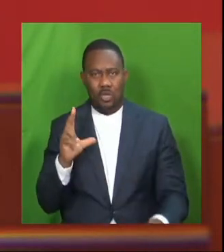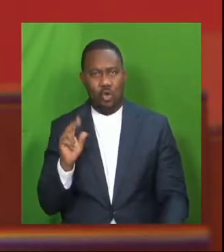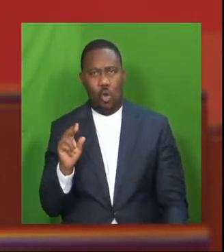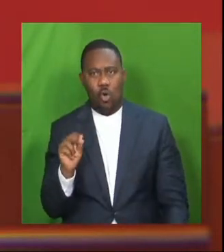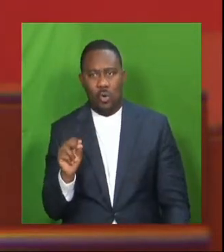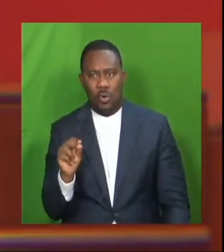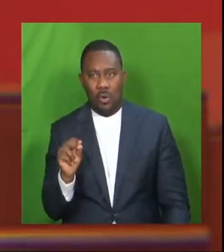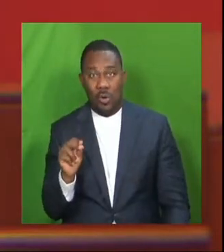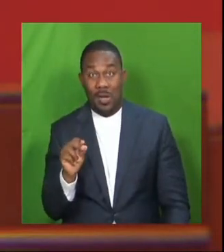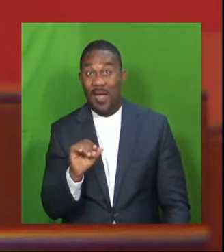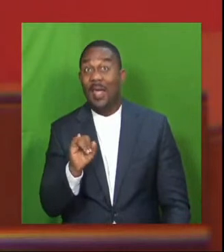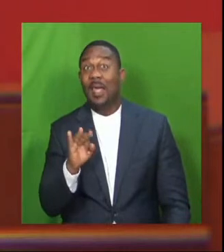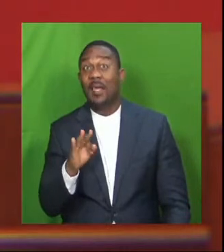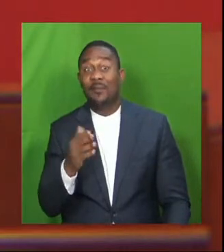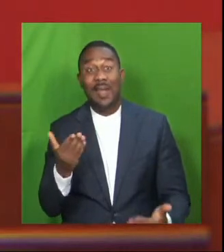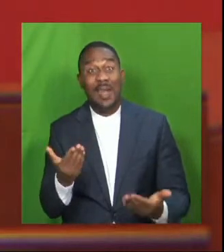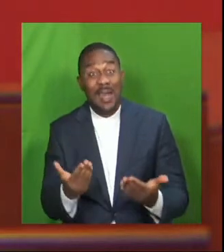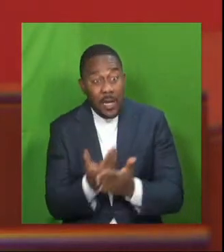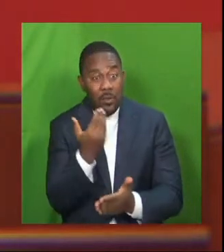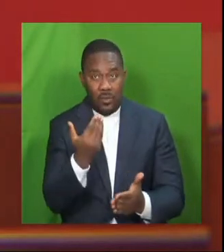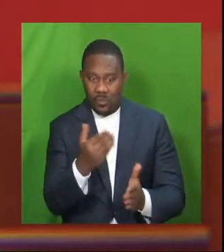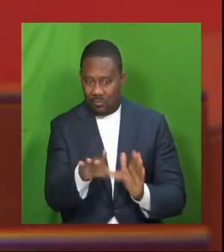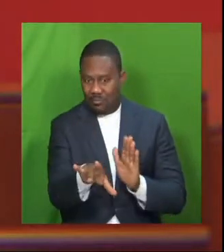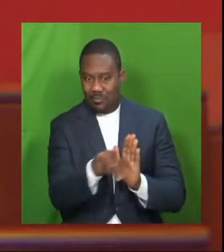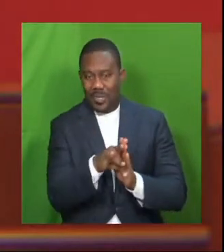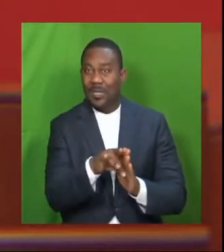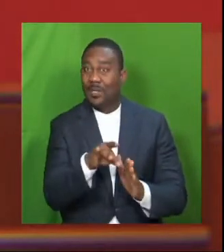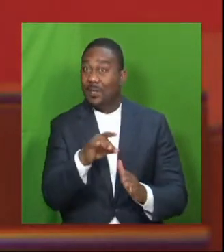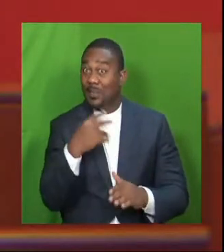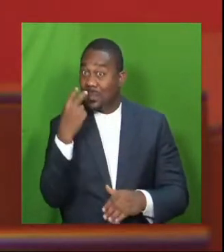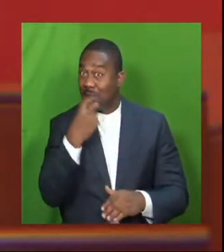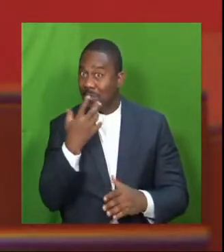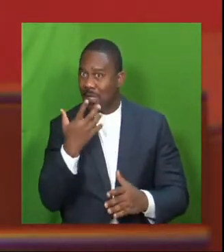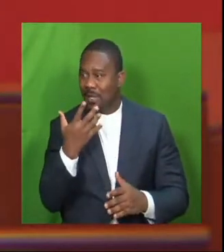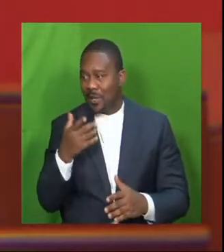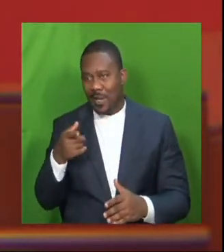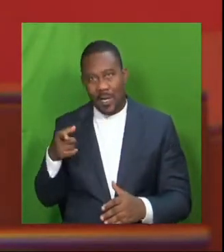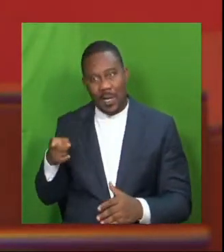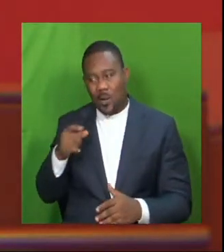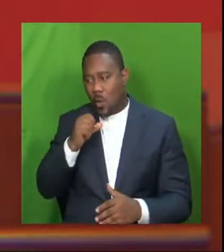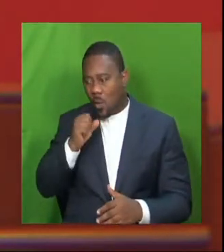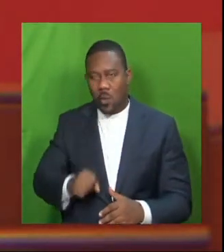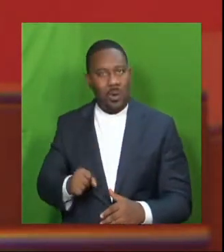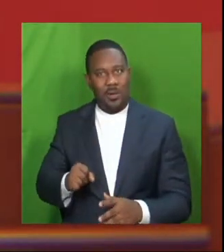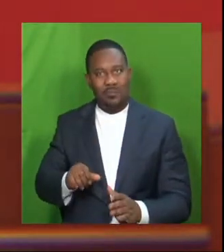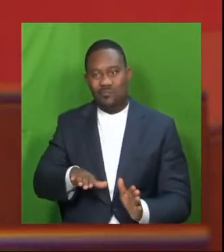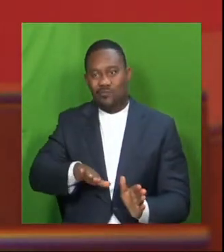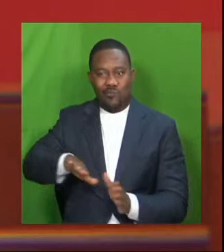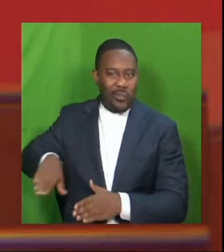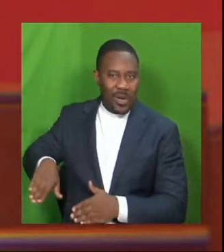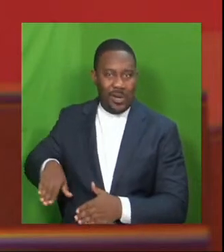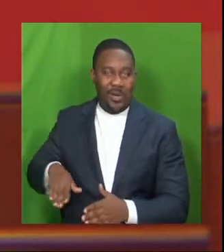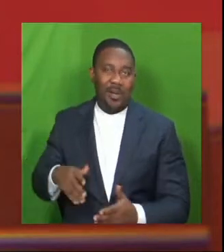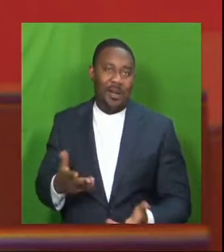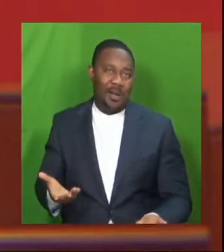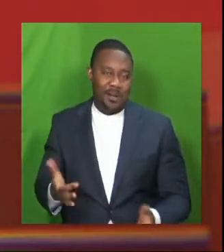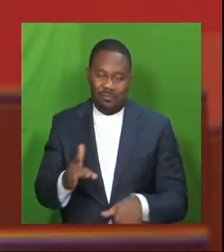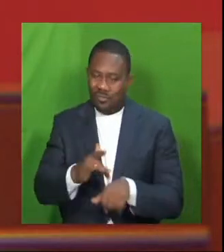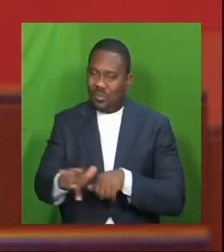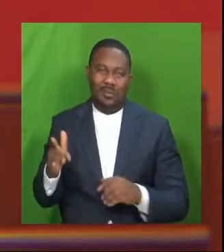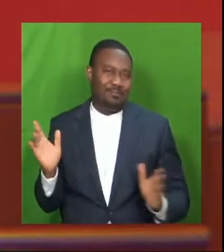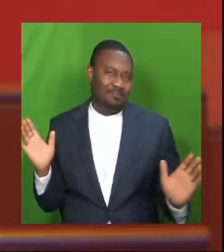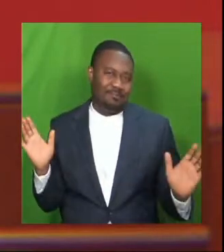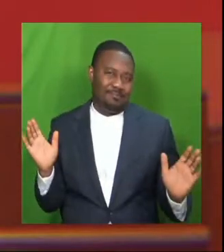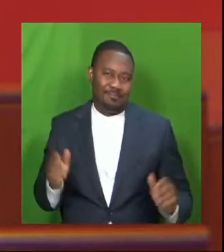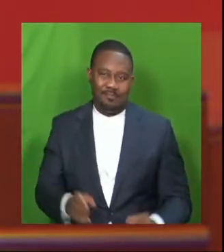is when a new speaker is elected. Then the speaker's seat becomes automatically, it's